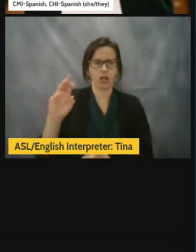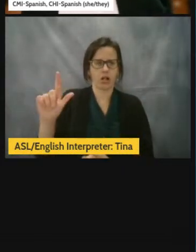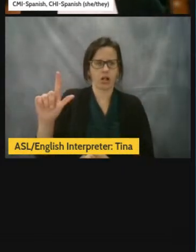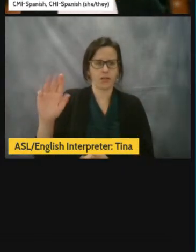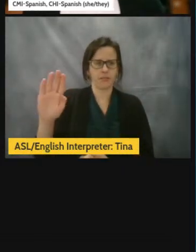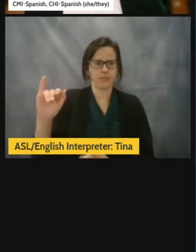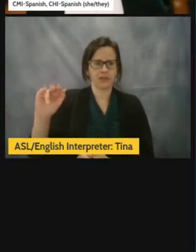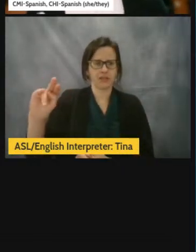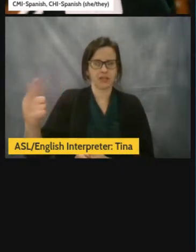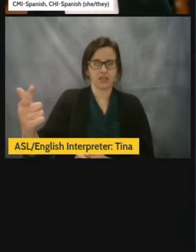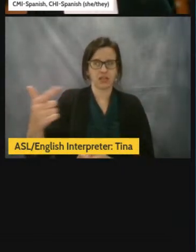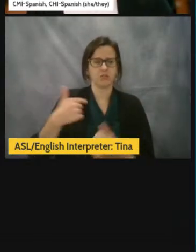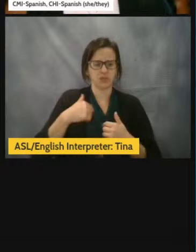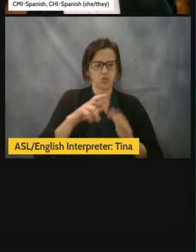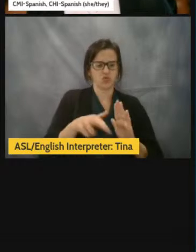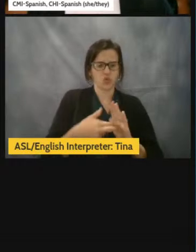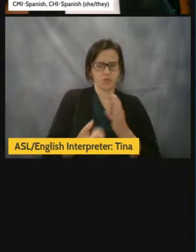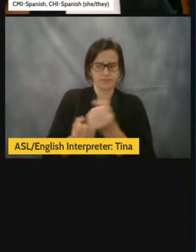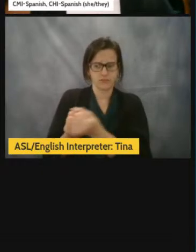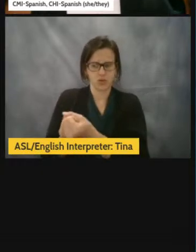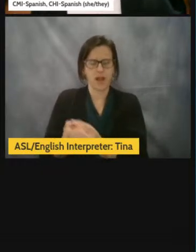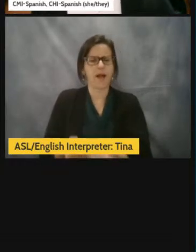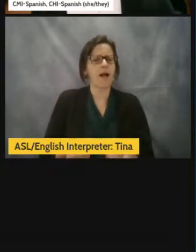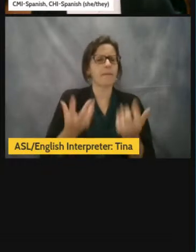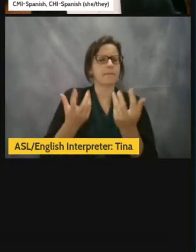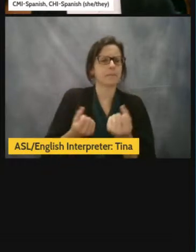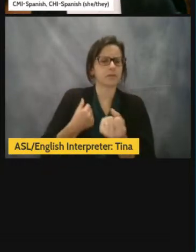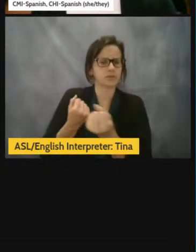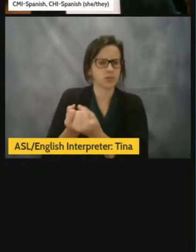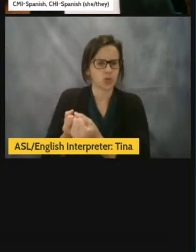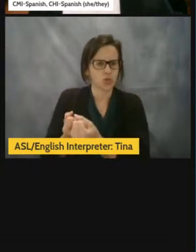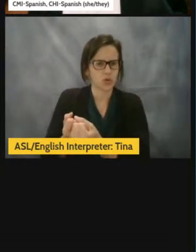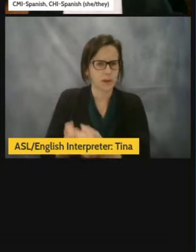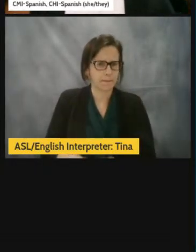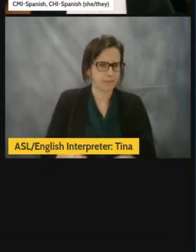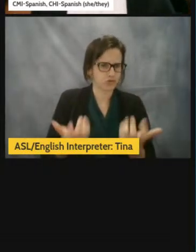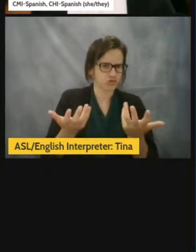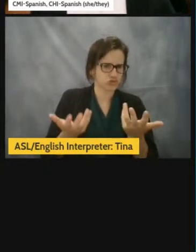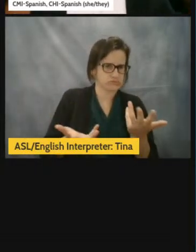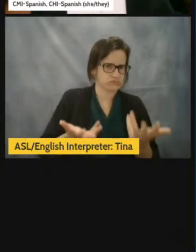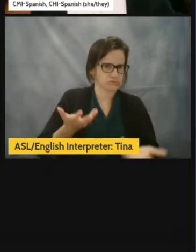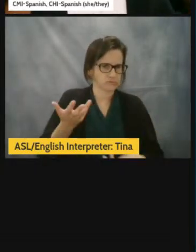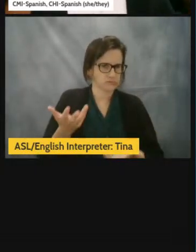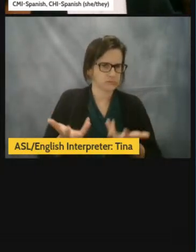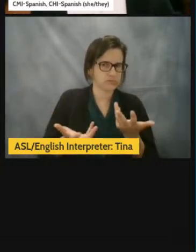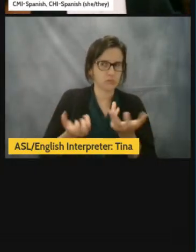what degree do I have a role in supporting them and potentially their